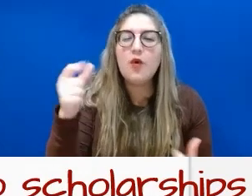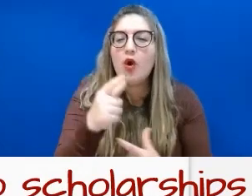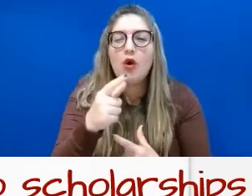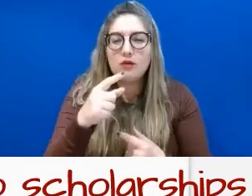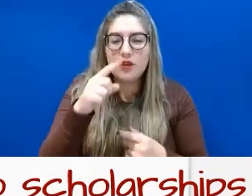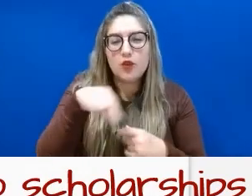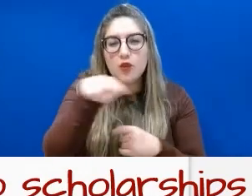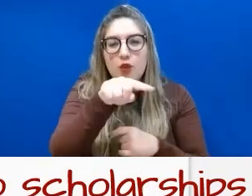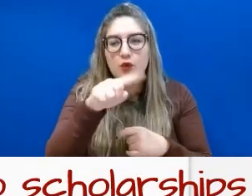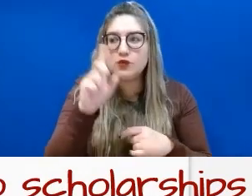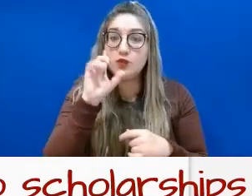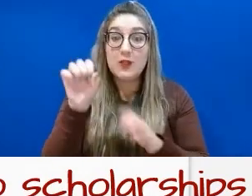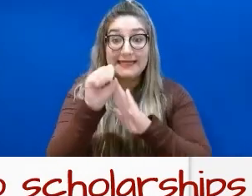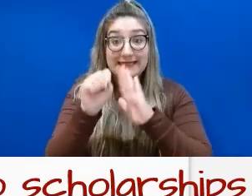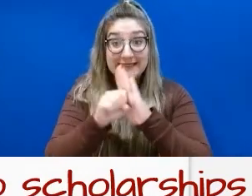Okay.